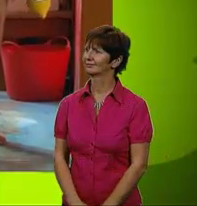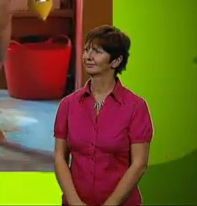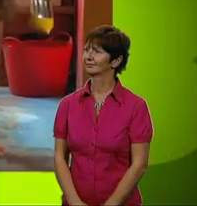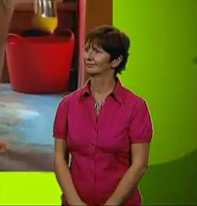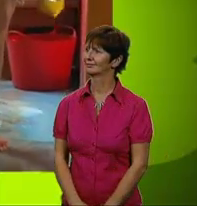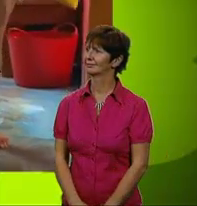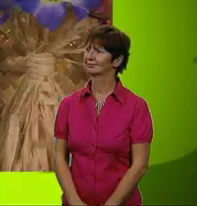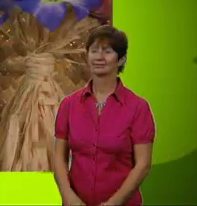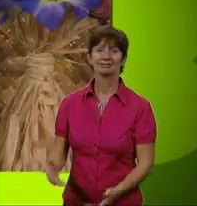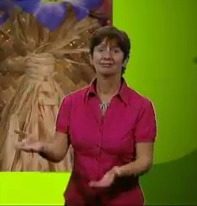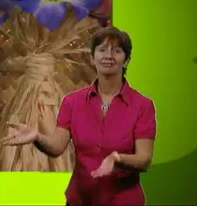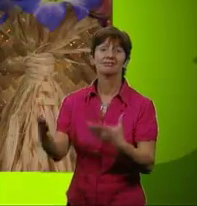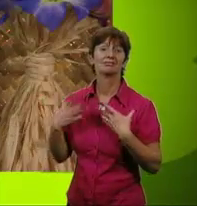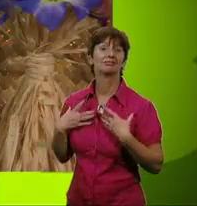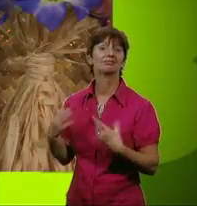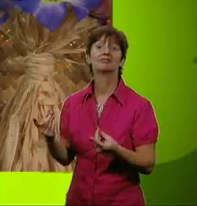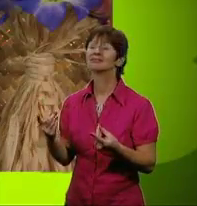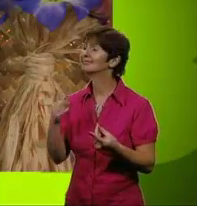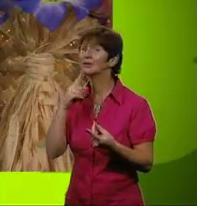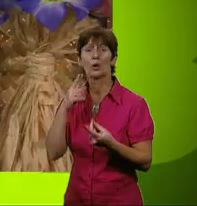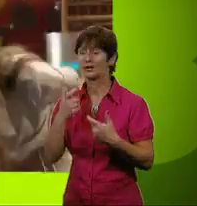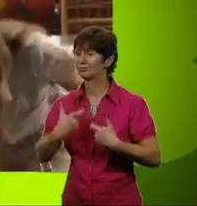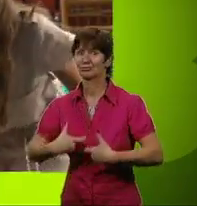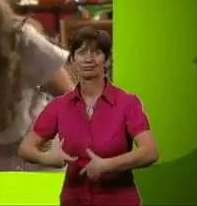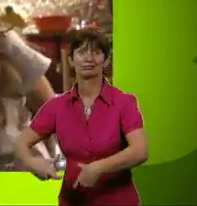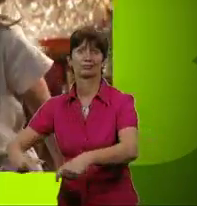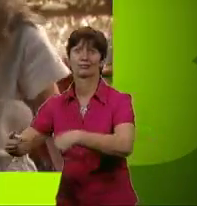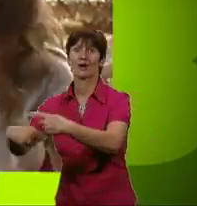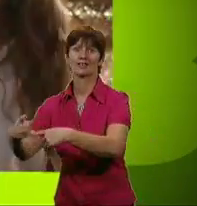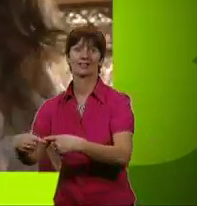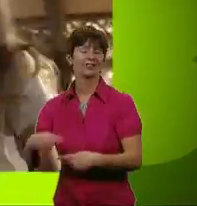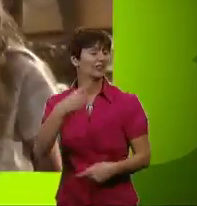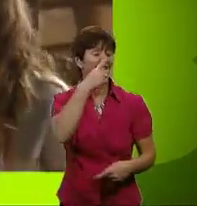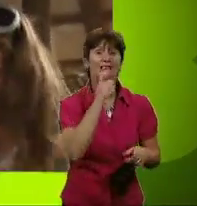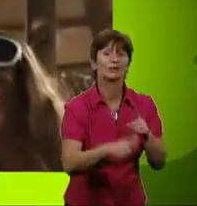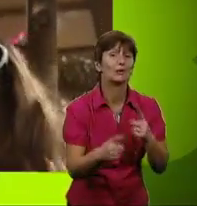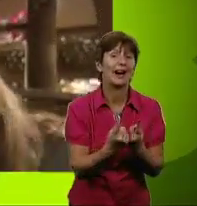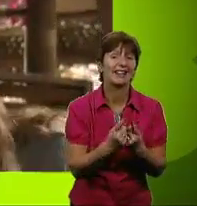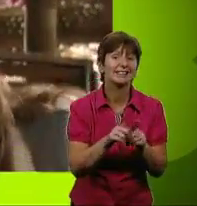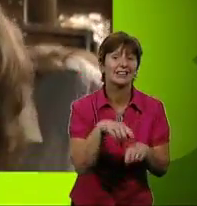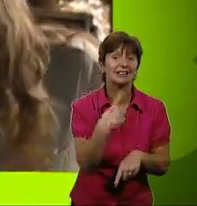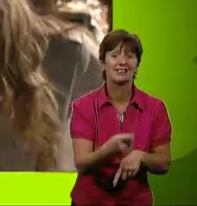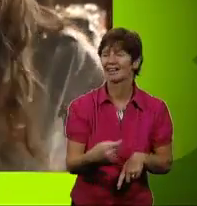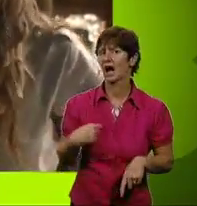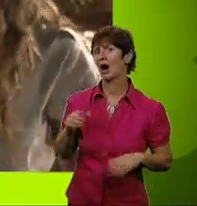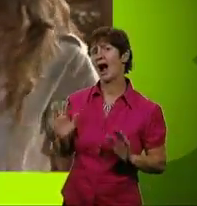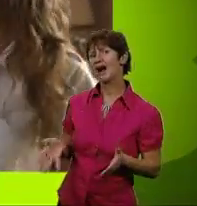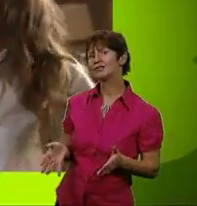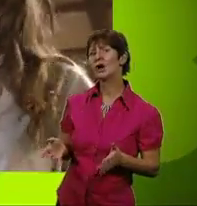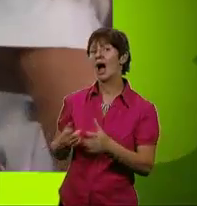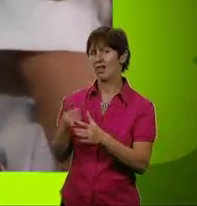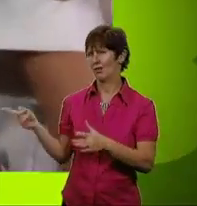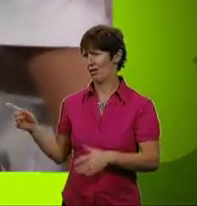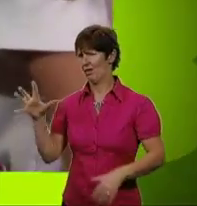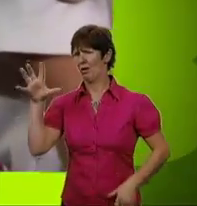Make the most of it, Nancy. This won't last long. Like you can do anything about that. I won't have to. The others will suss you first. You